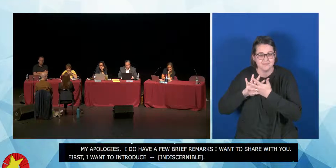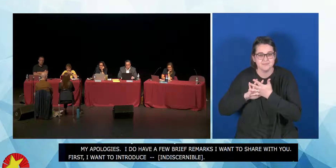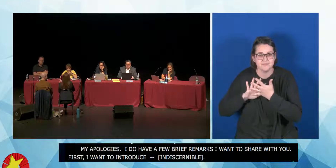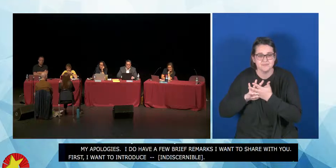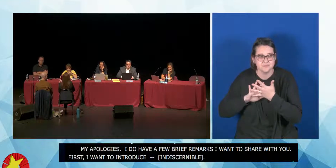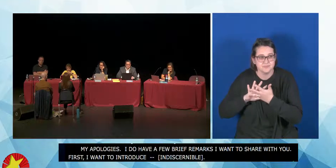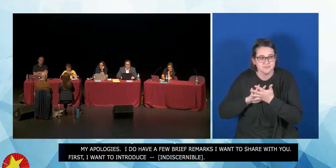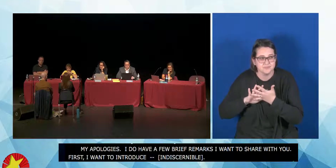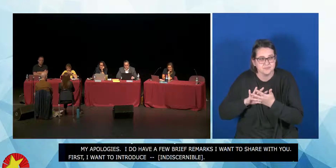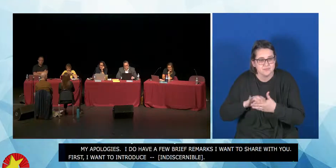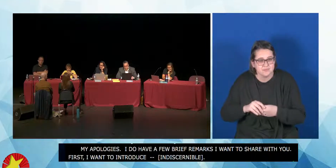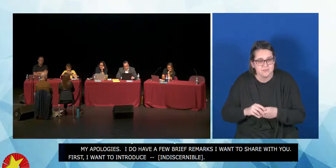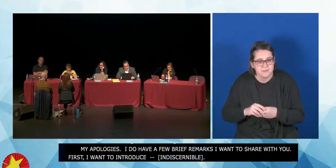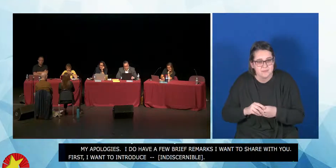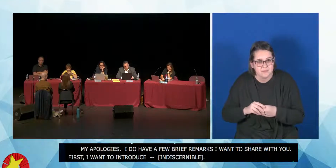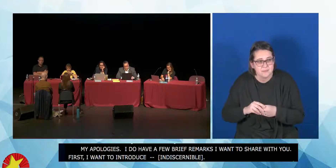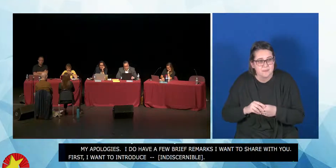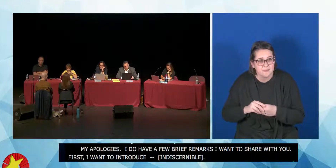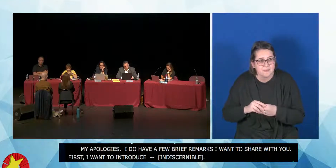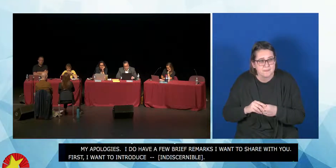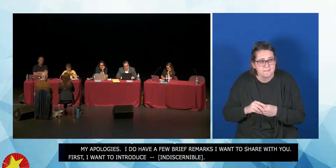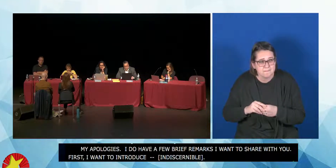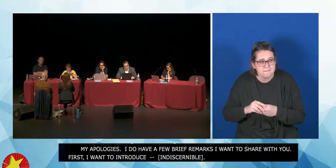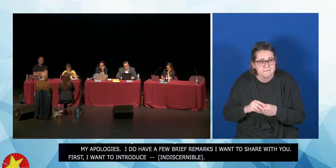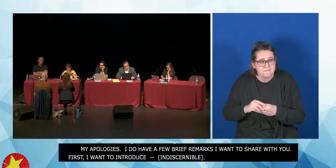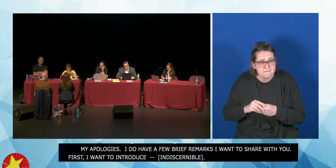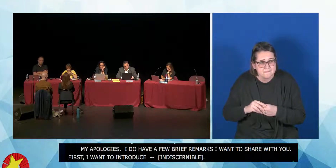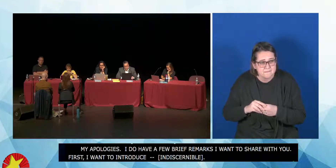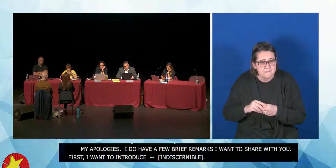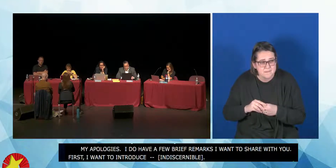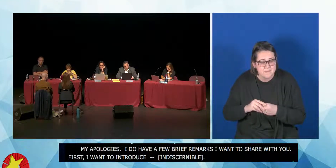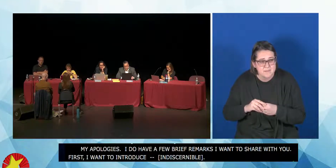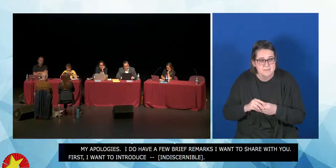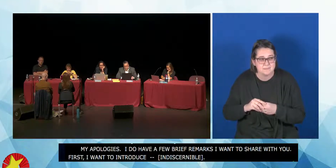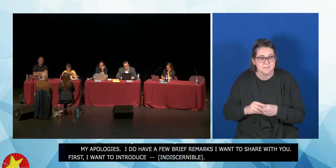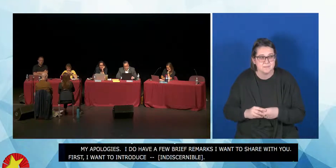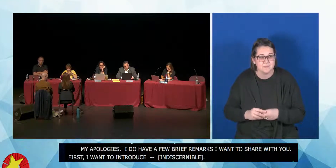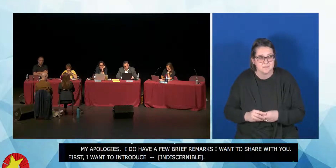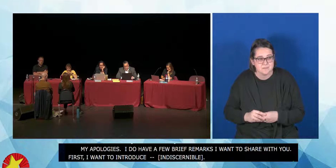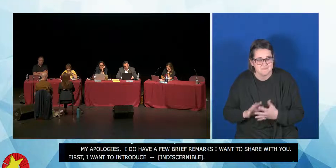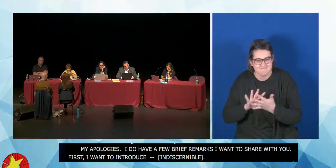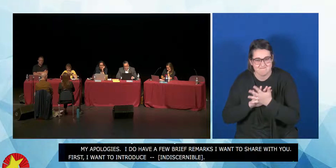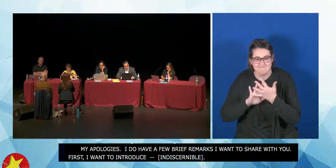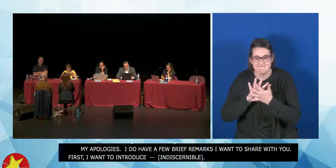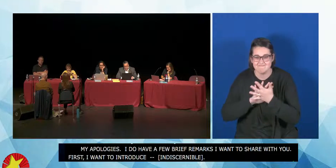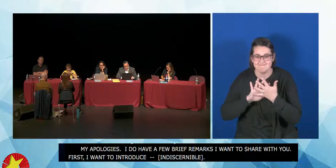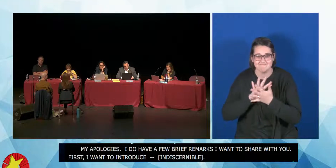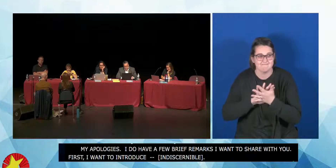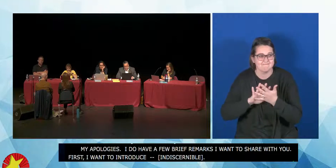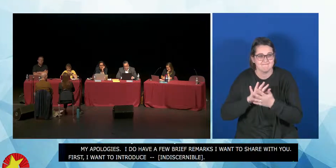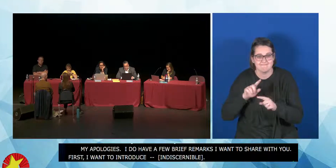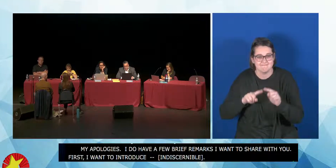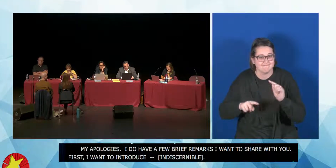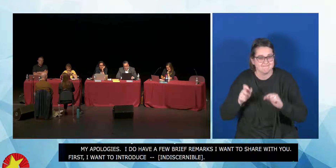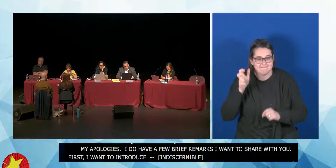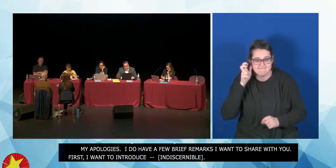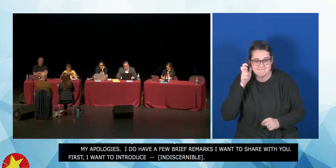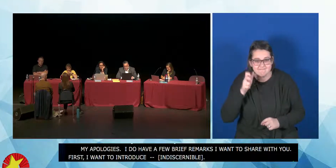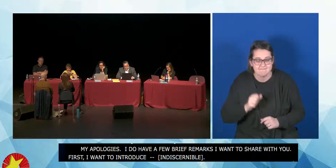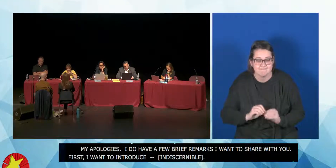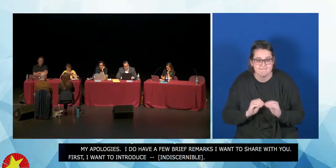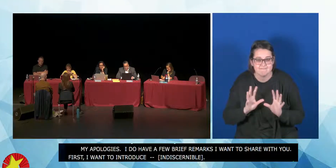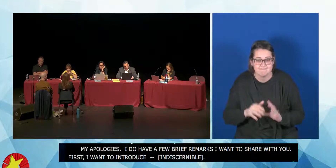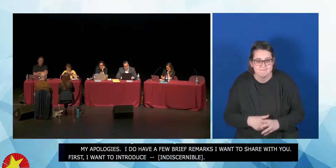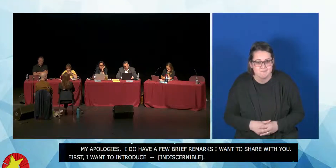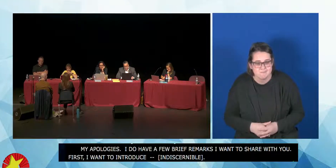Boston. He was with you there in person today, and I think you have the opportunity to chat